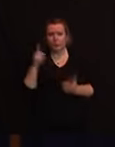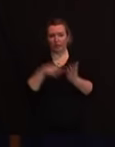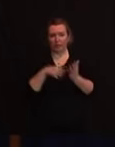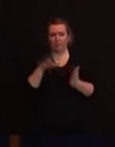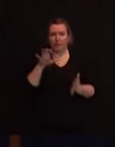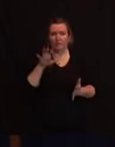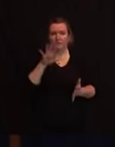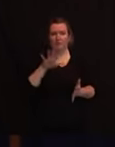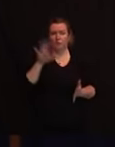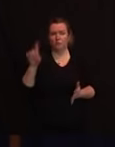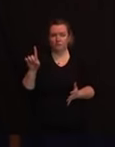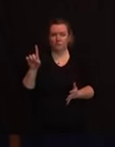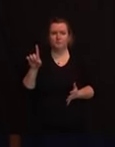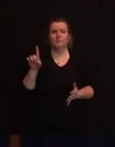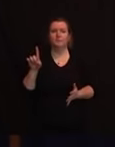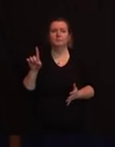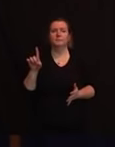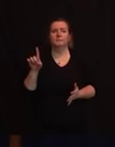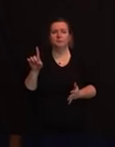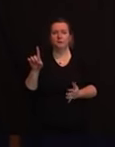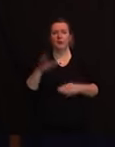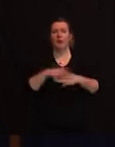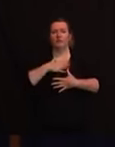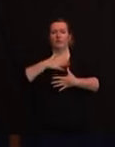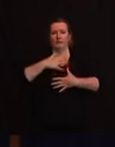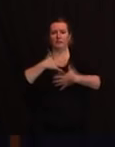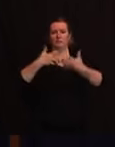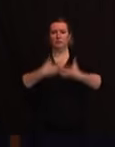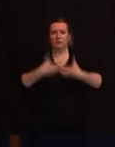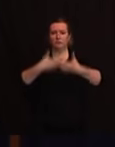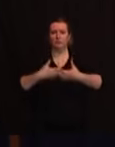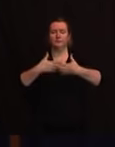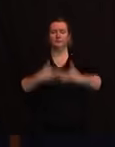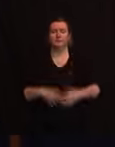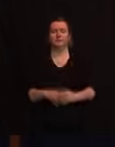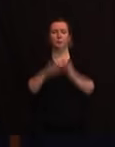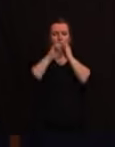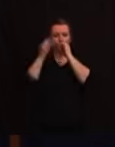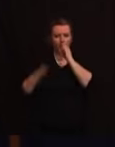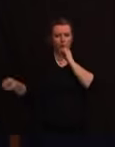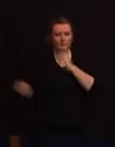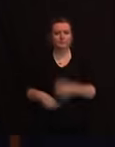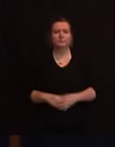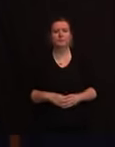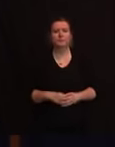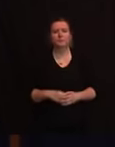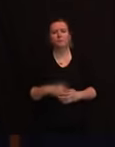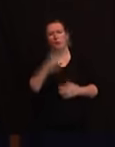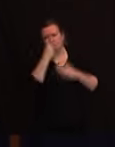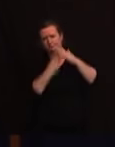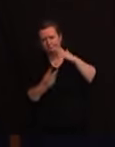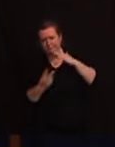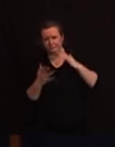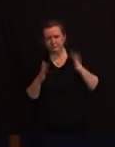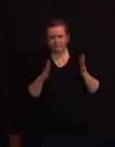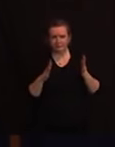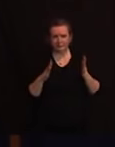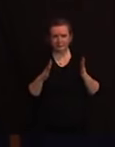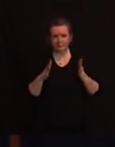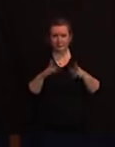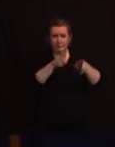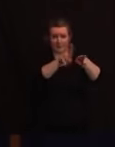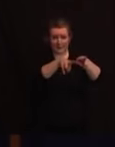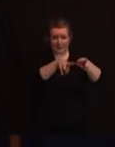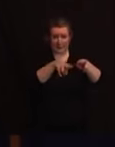those individuals are on ventilators. We've been predicting a 1-to-1 ratio of critical care to ventilators. We have